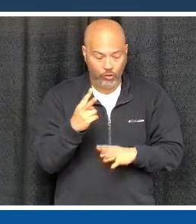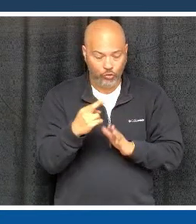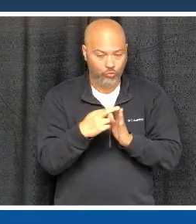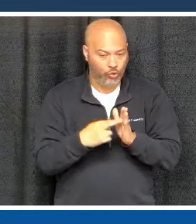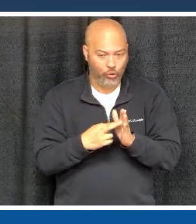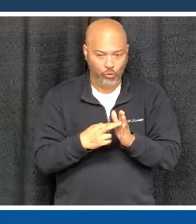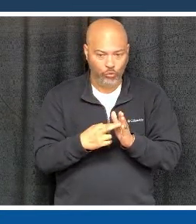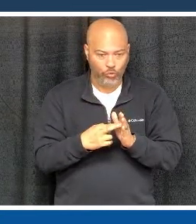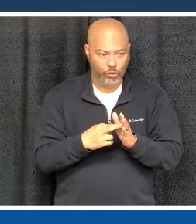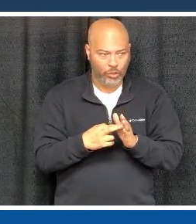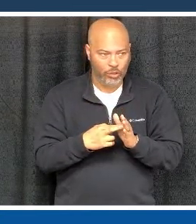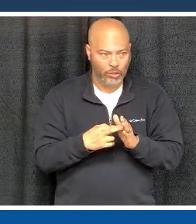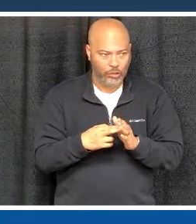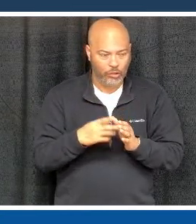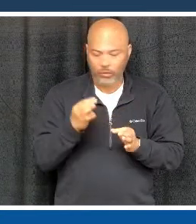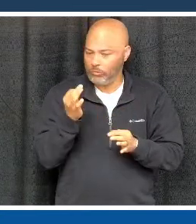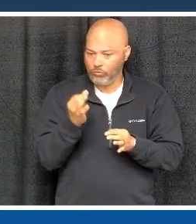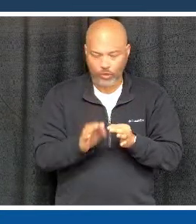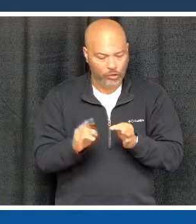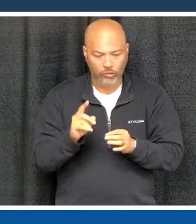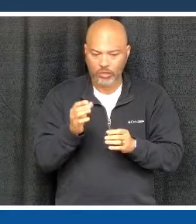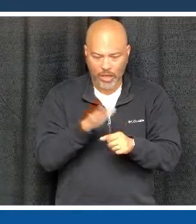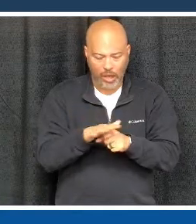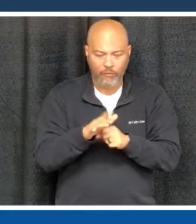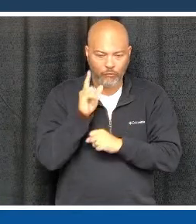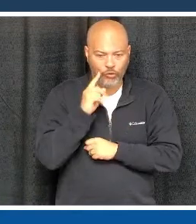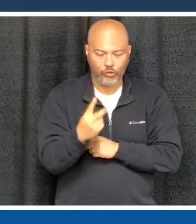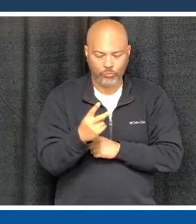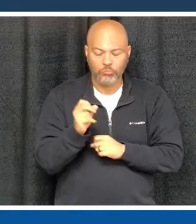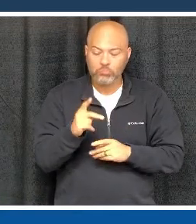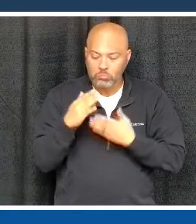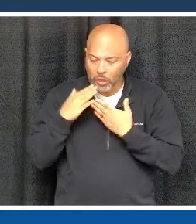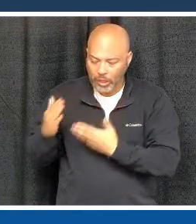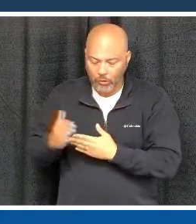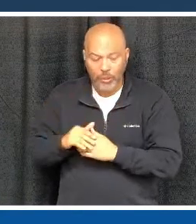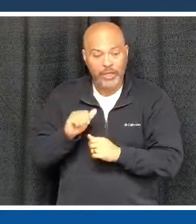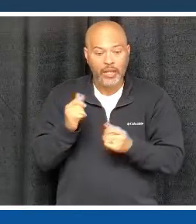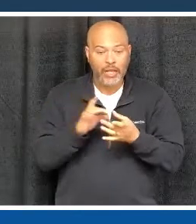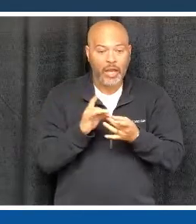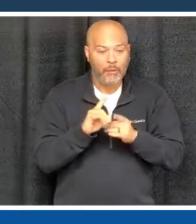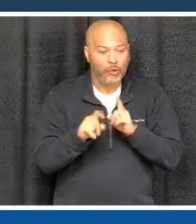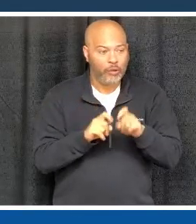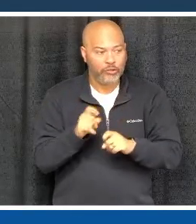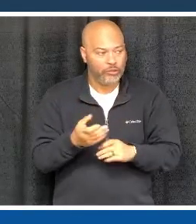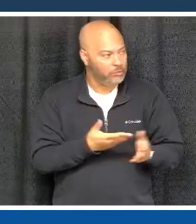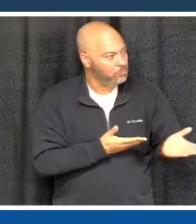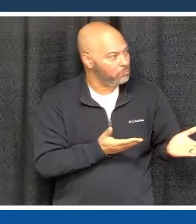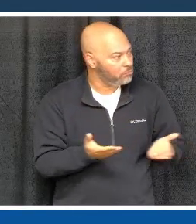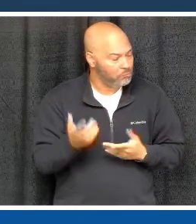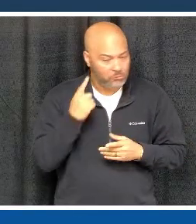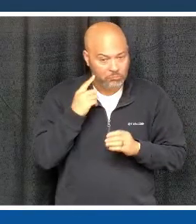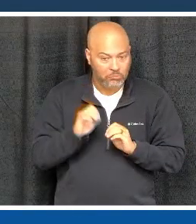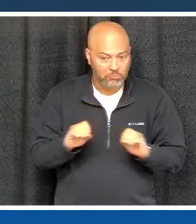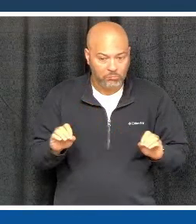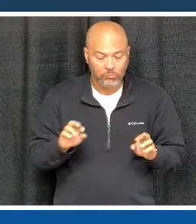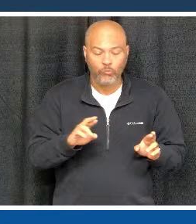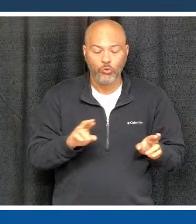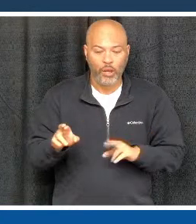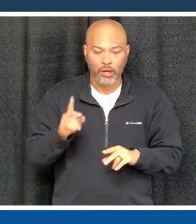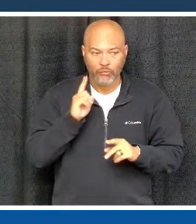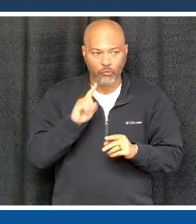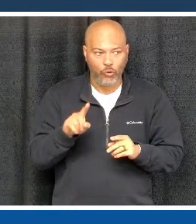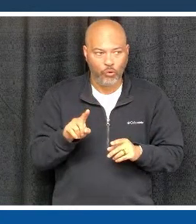that will make it just enough for 2. Okay, thank you. Any other comment or question? Seeing none, we're ready